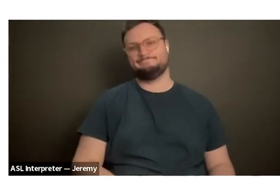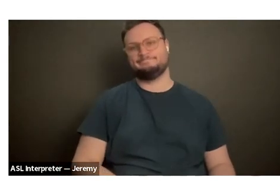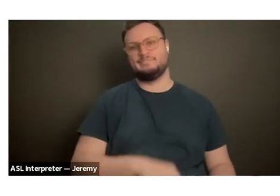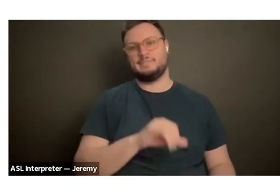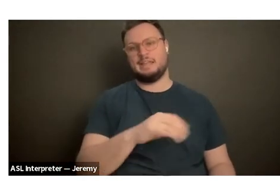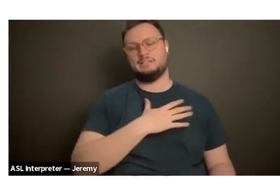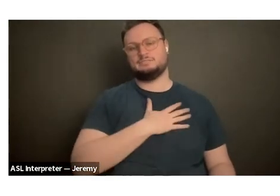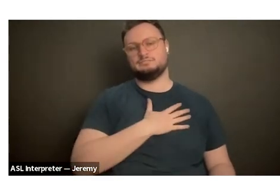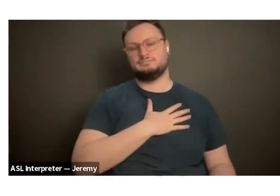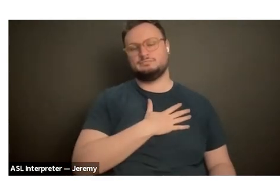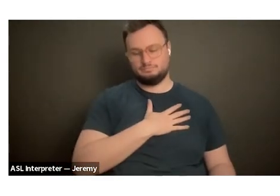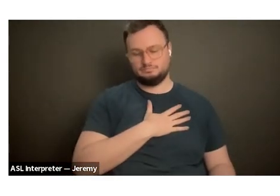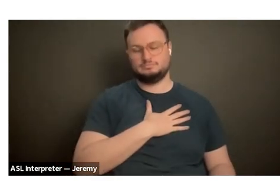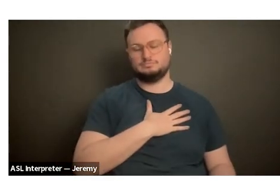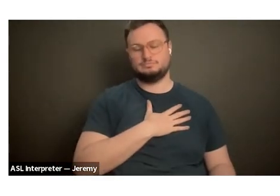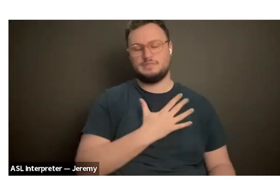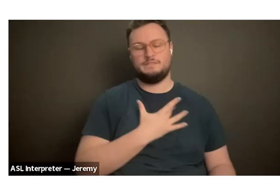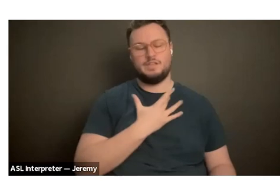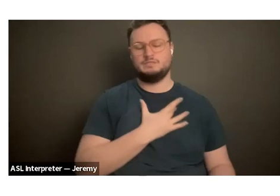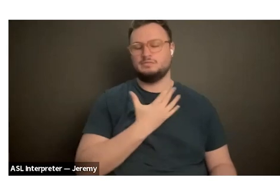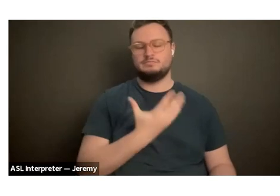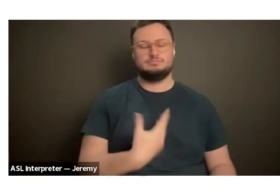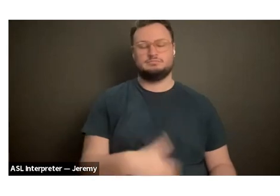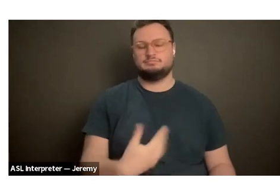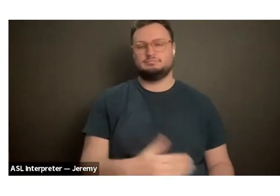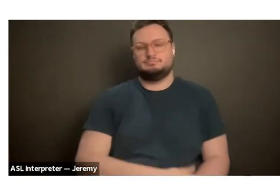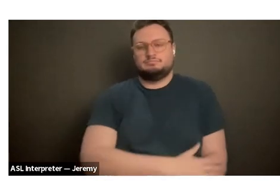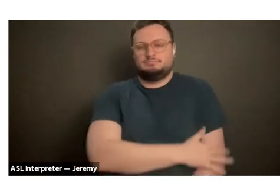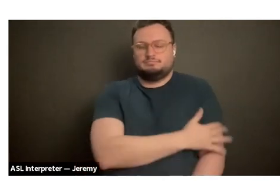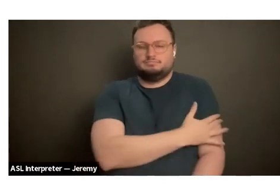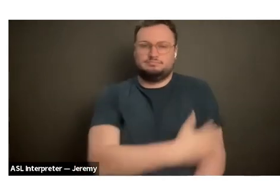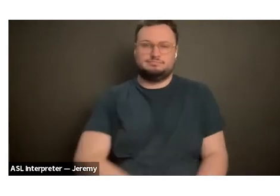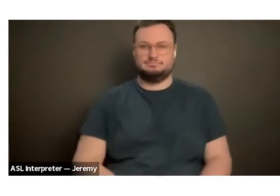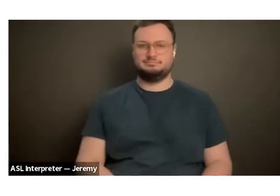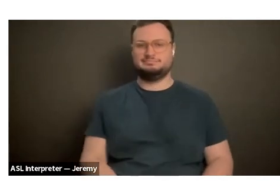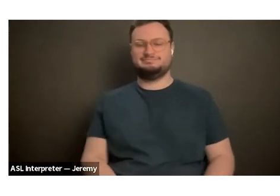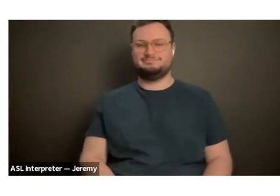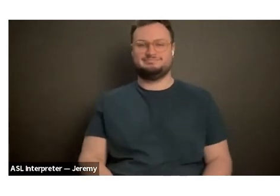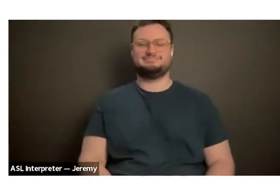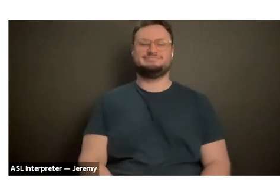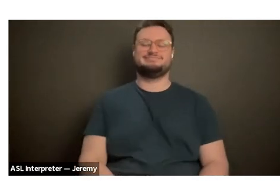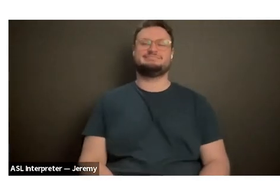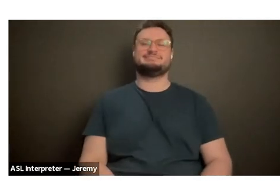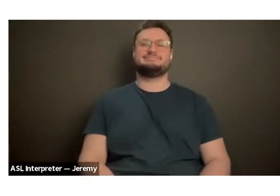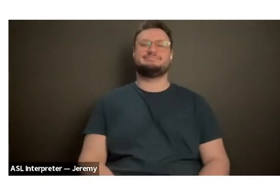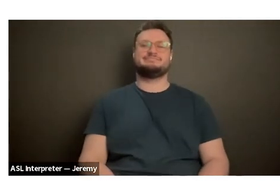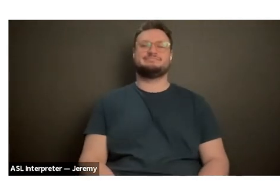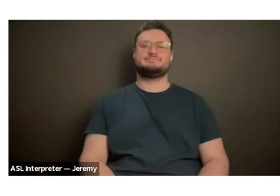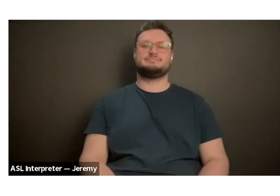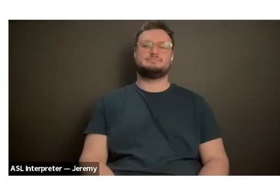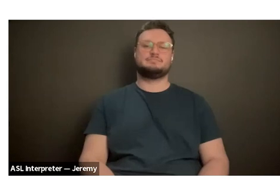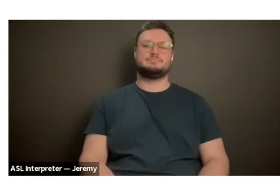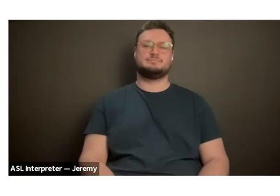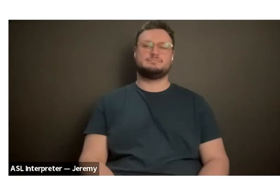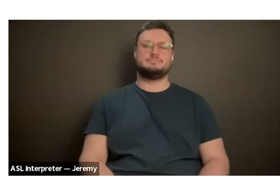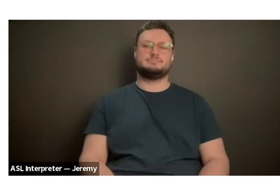It just feels nourishing to my soul. It just, yeah, I think we have to give so much credit